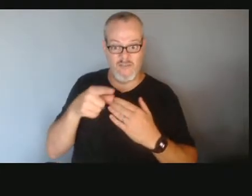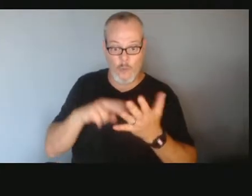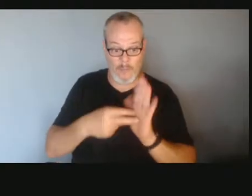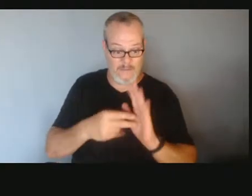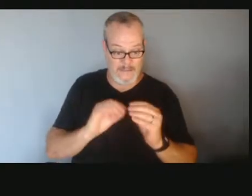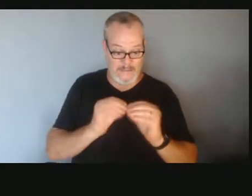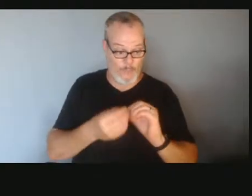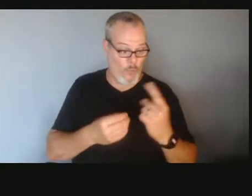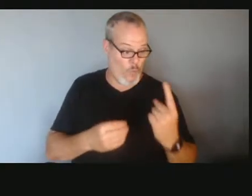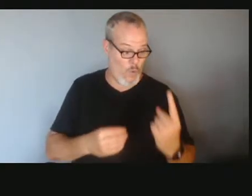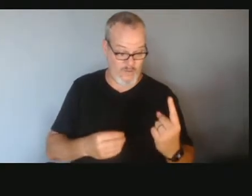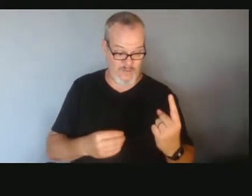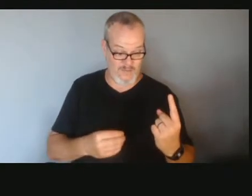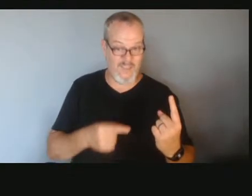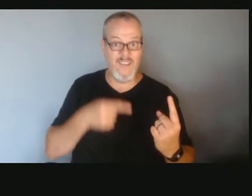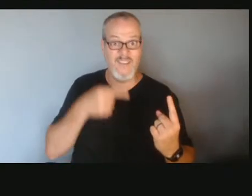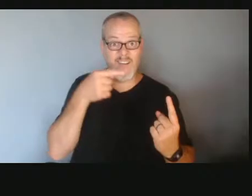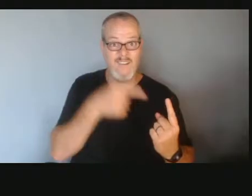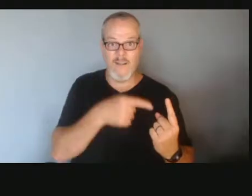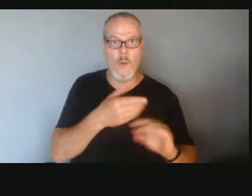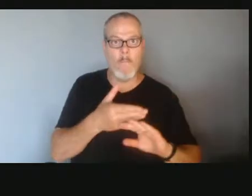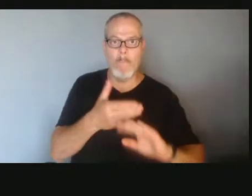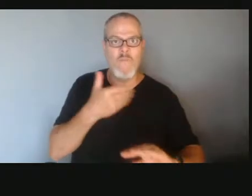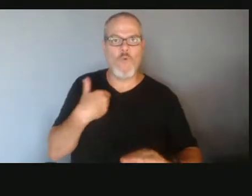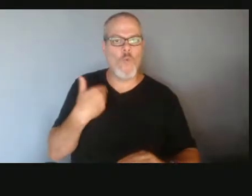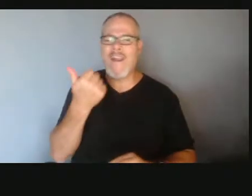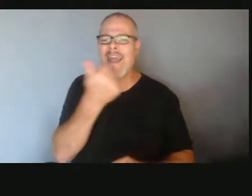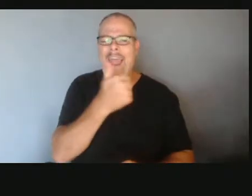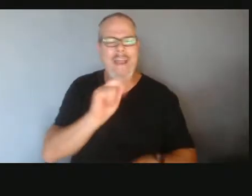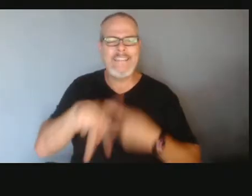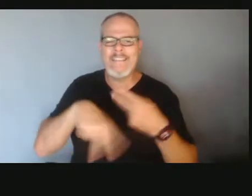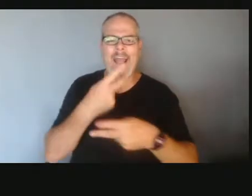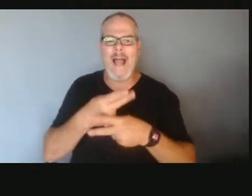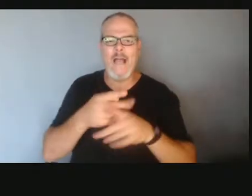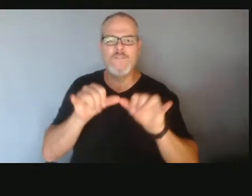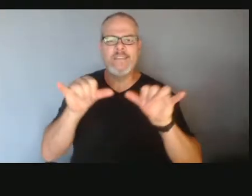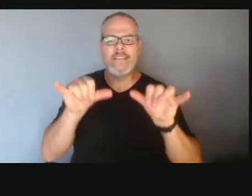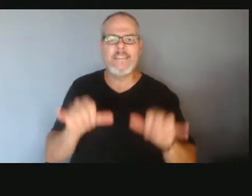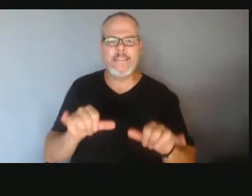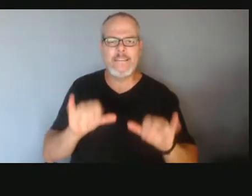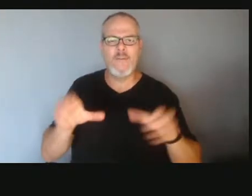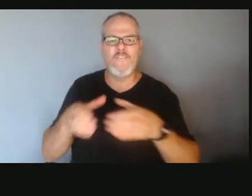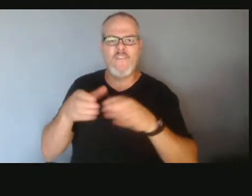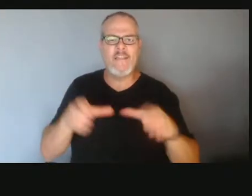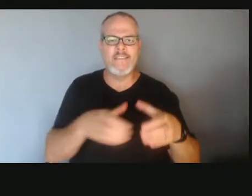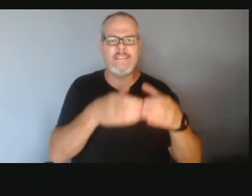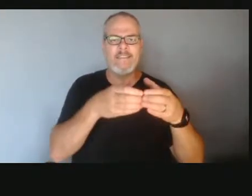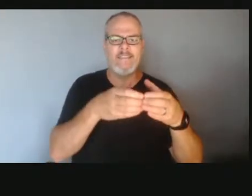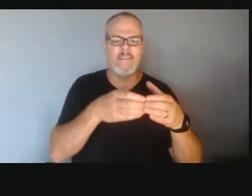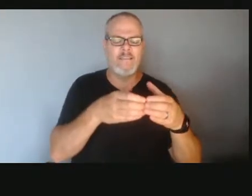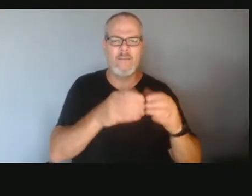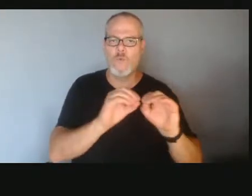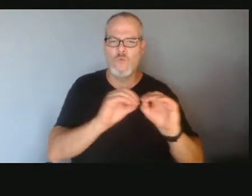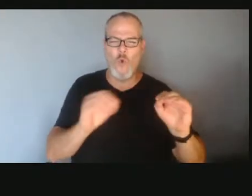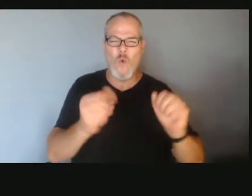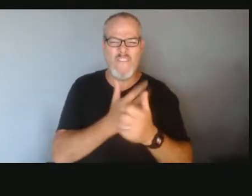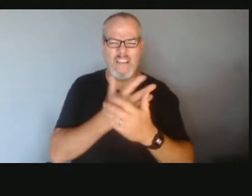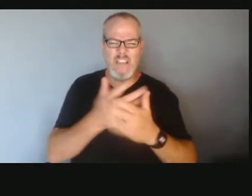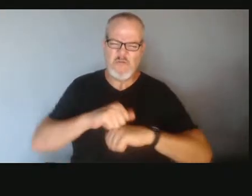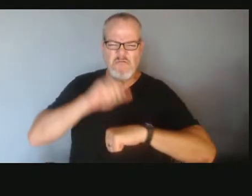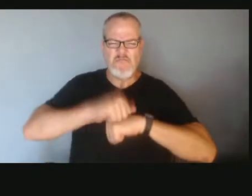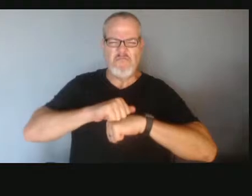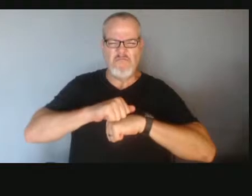1 was before we had any vent system whatsoever at the summit. We had to break through the cold, hard rock